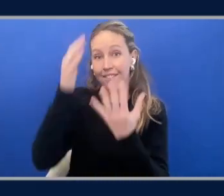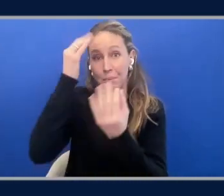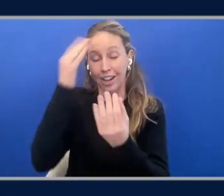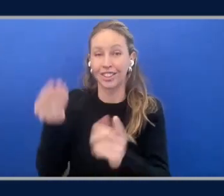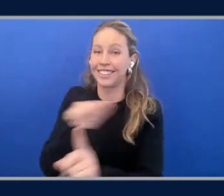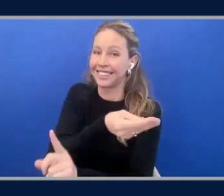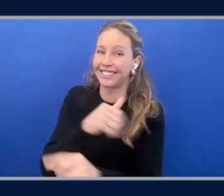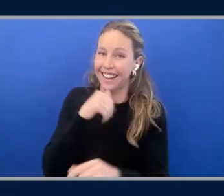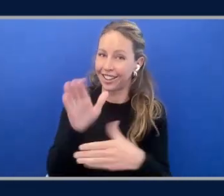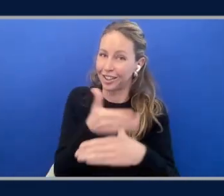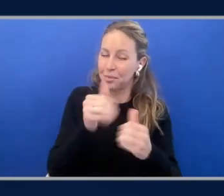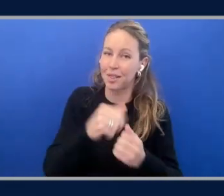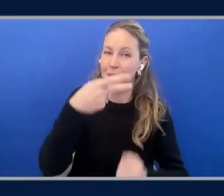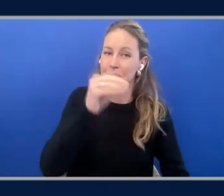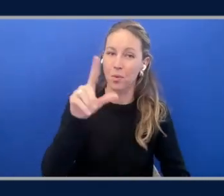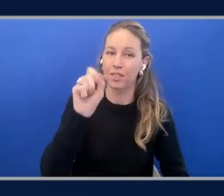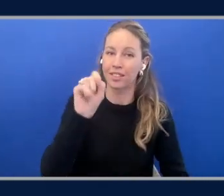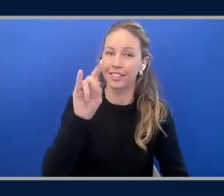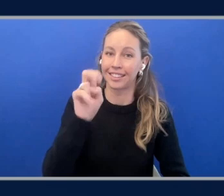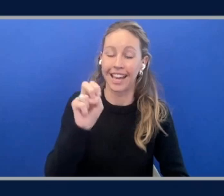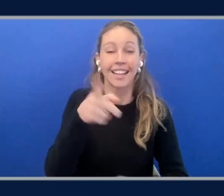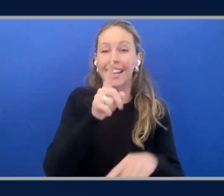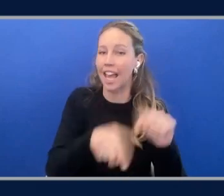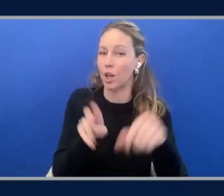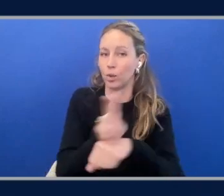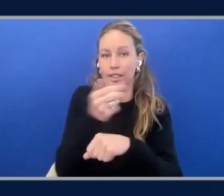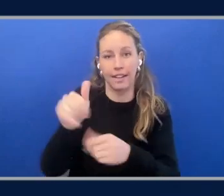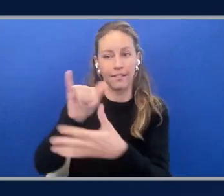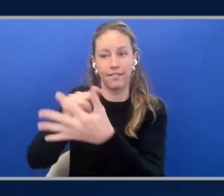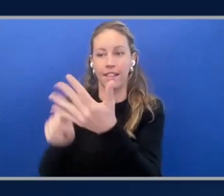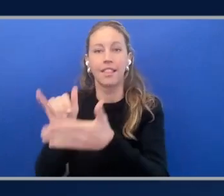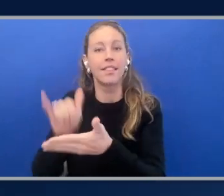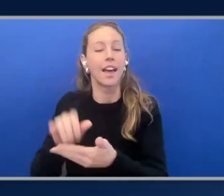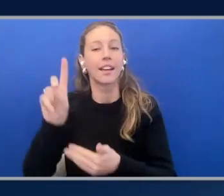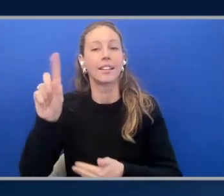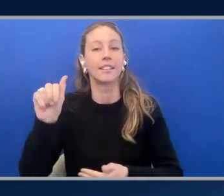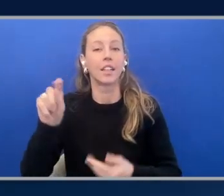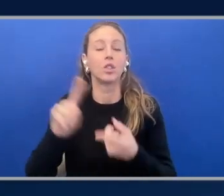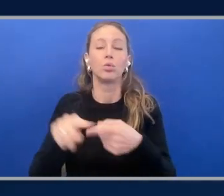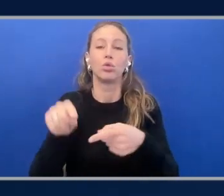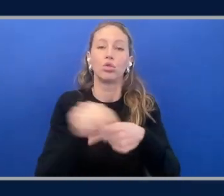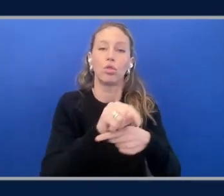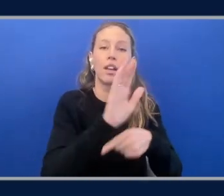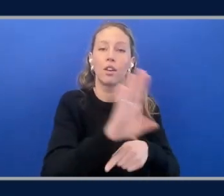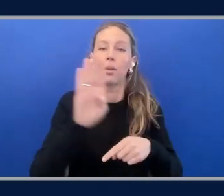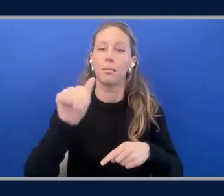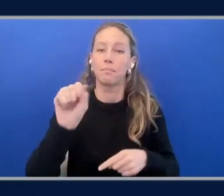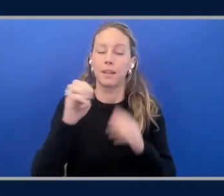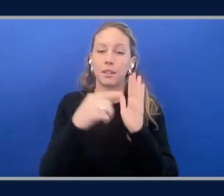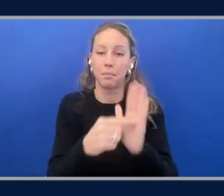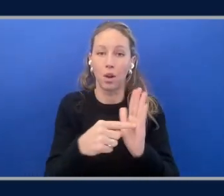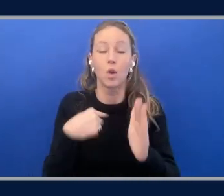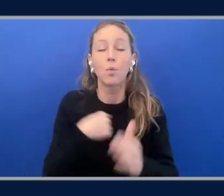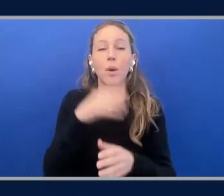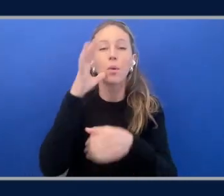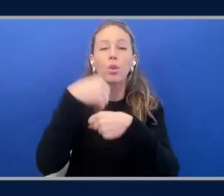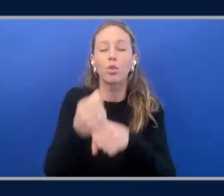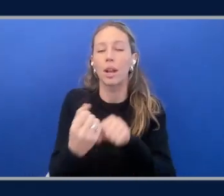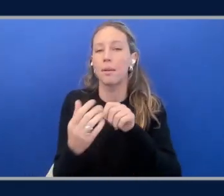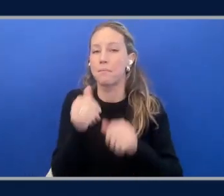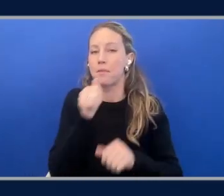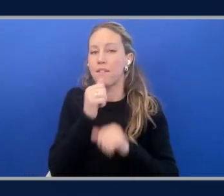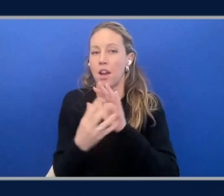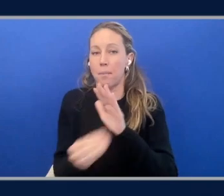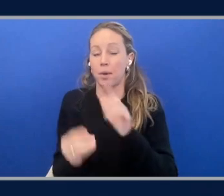So Poolside can't actually use any of that data to train their base models. We create a private copy of the base model to